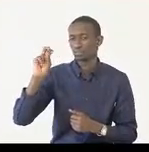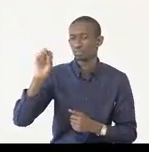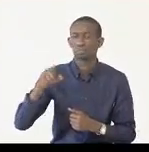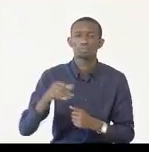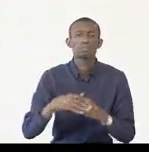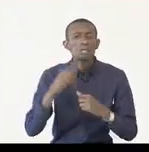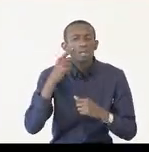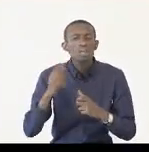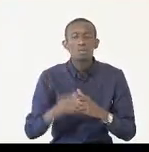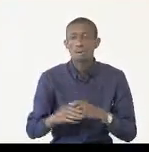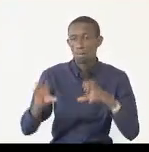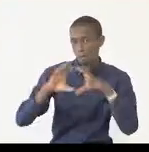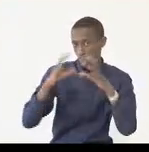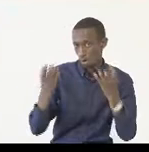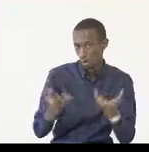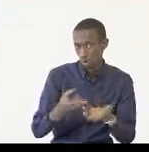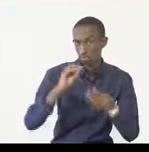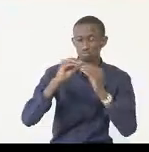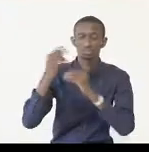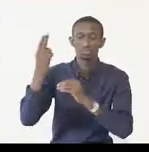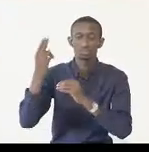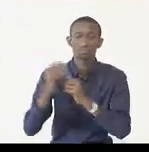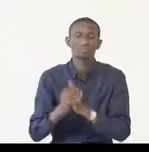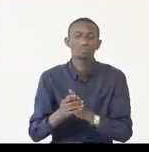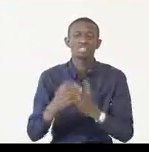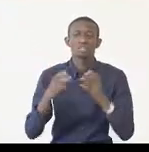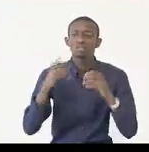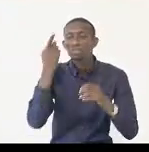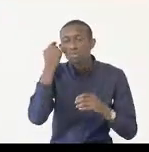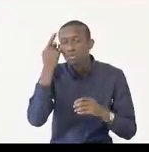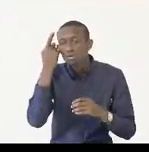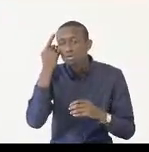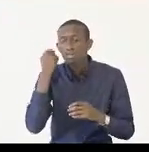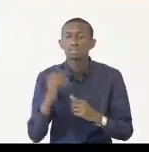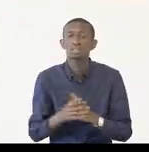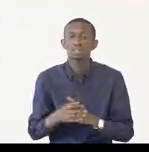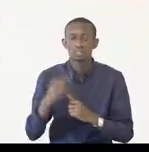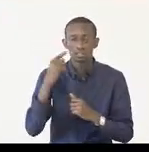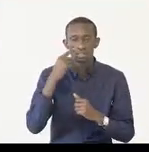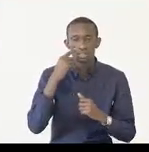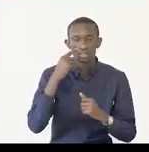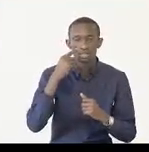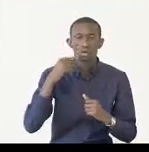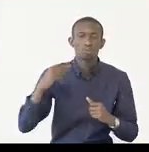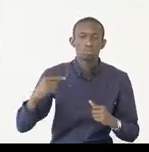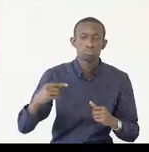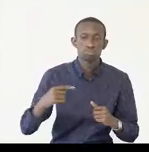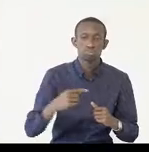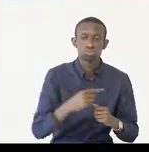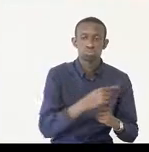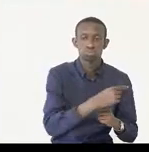is there. It is also at another angle with respect to the line, with respect to